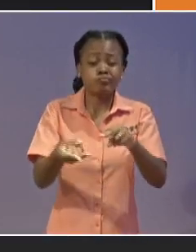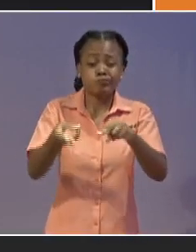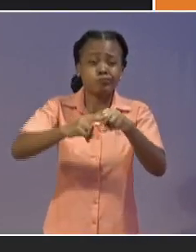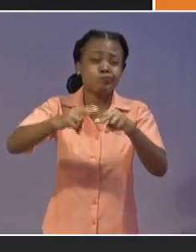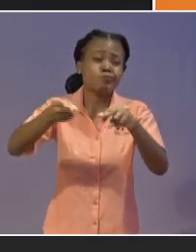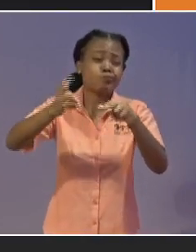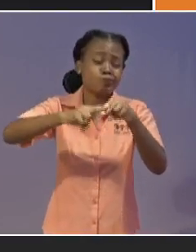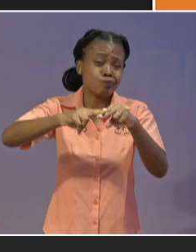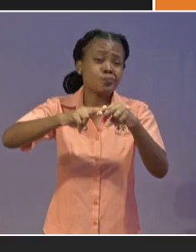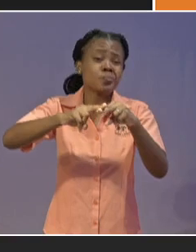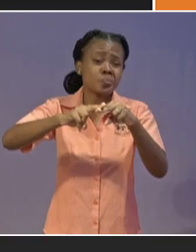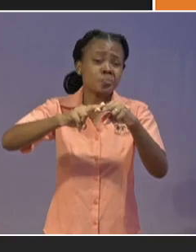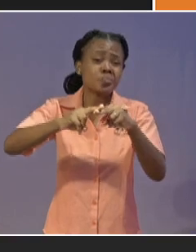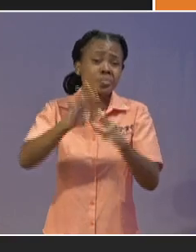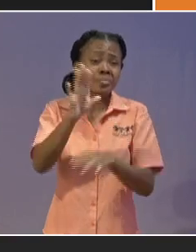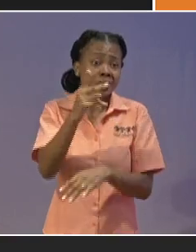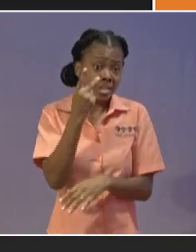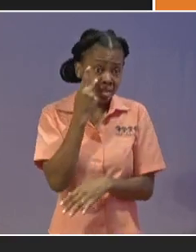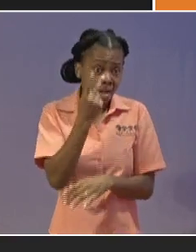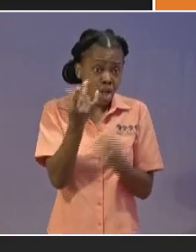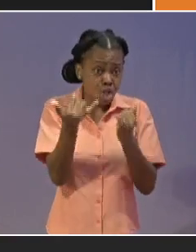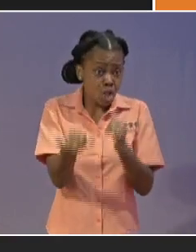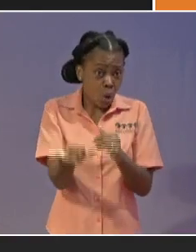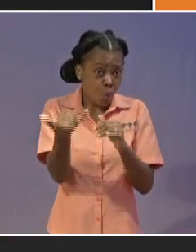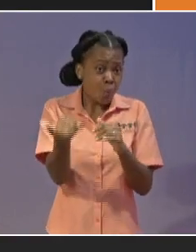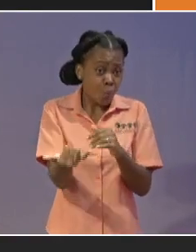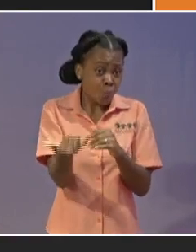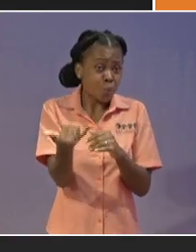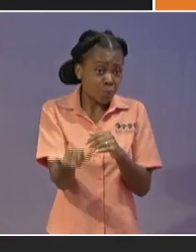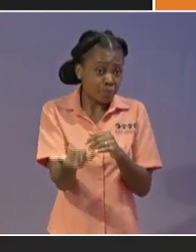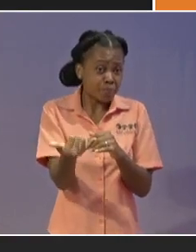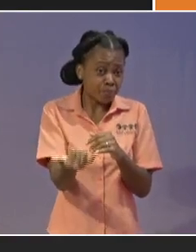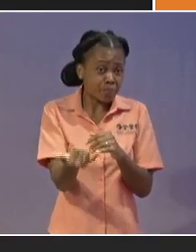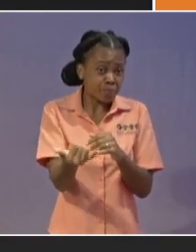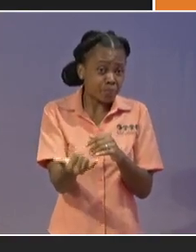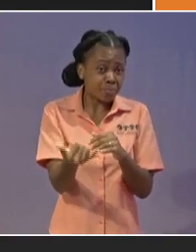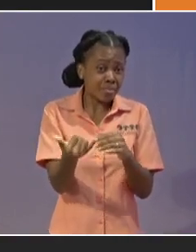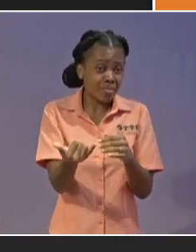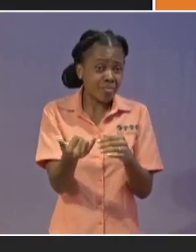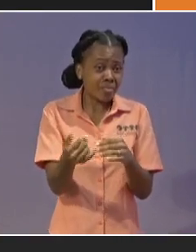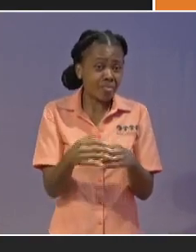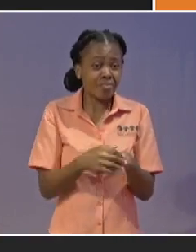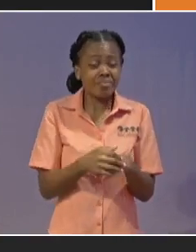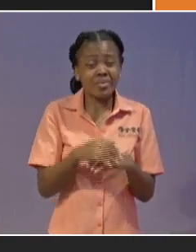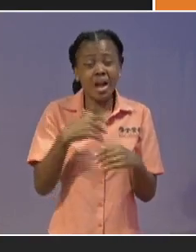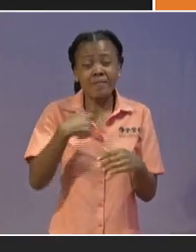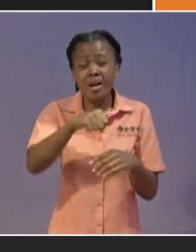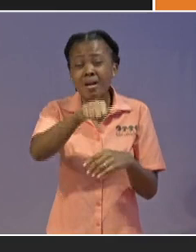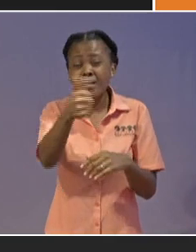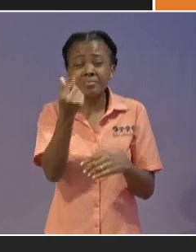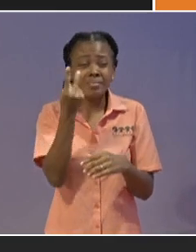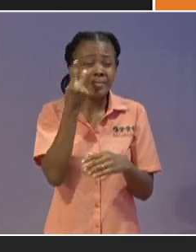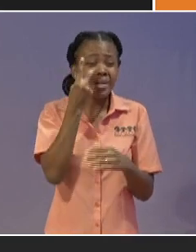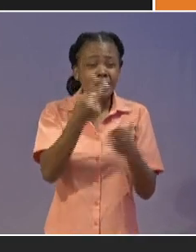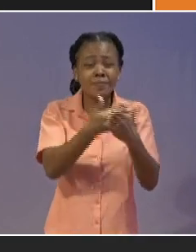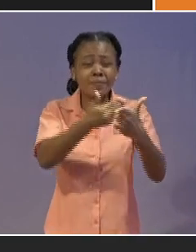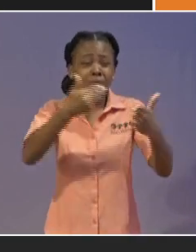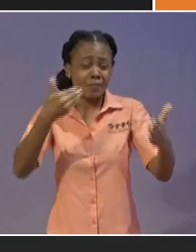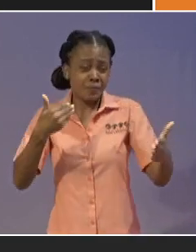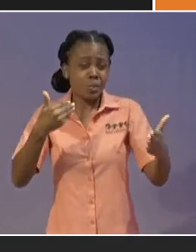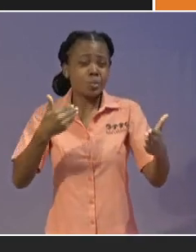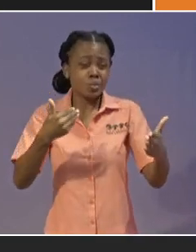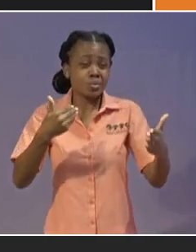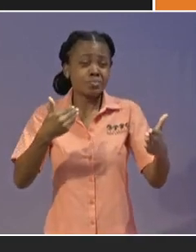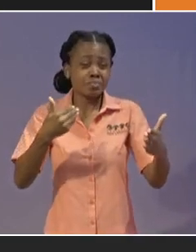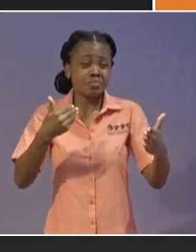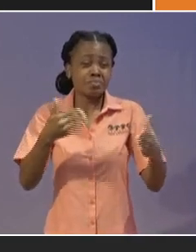What we've seen so far, aside from the normal symptoms, well, this is very similar to Delta. We've seen so far